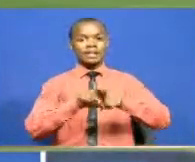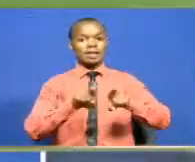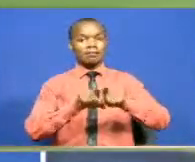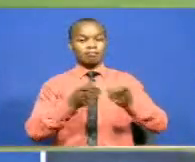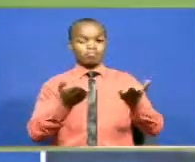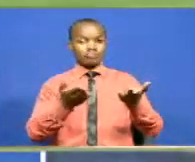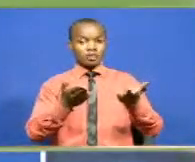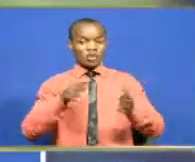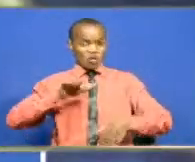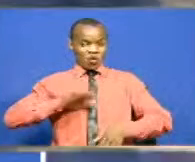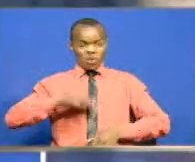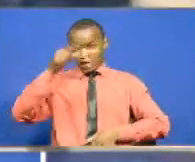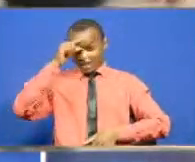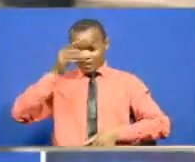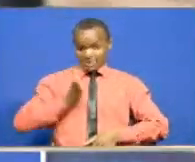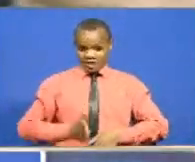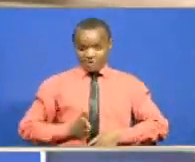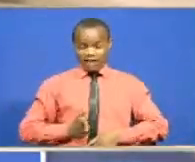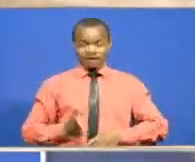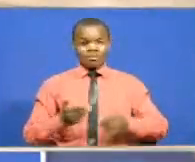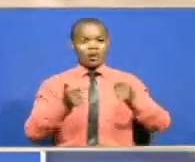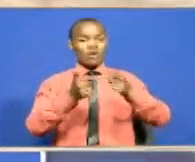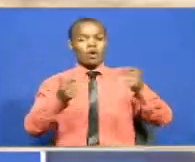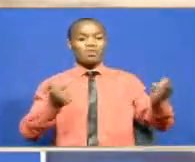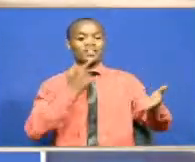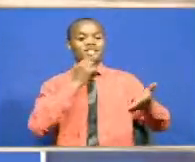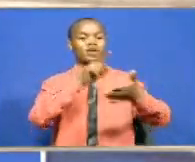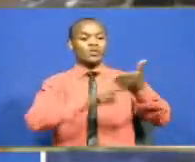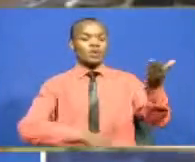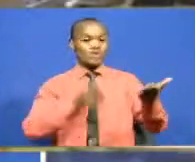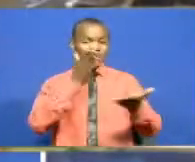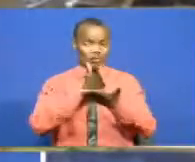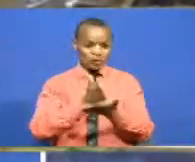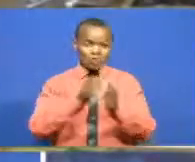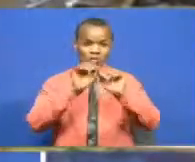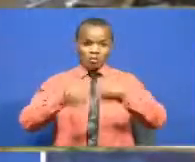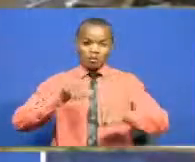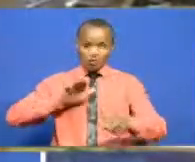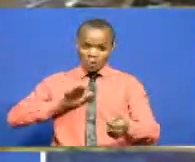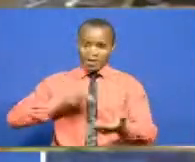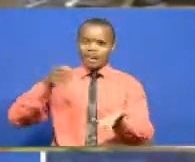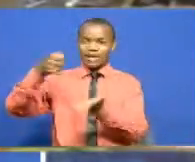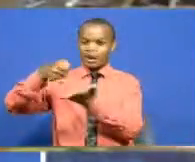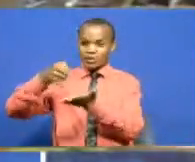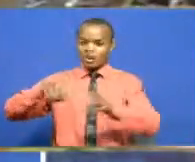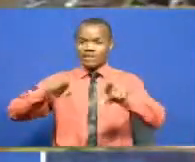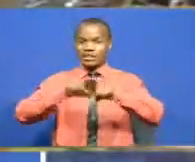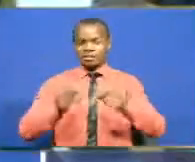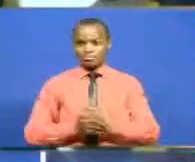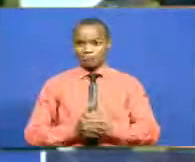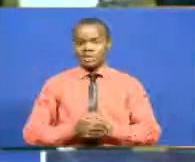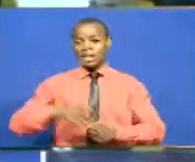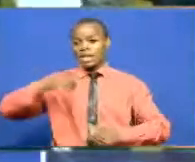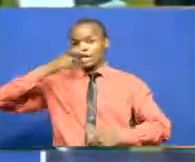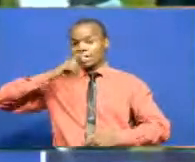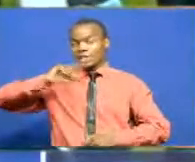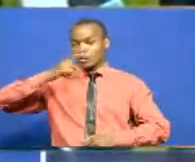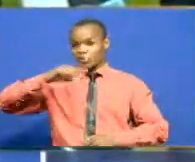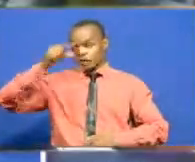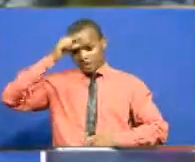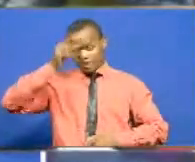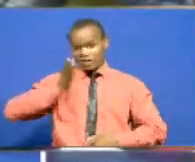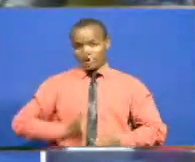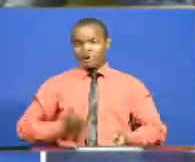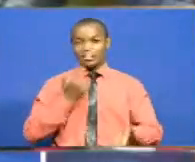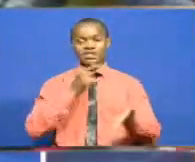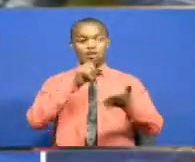their female counterparts, who say that the clause should be allowed to sail through. Kitui Governor Charity Ngilu said the recommendation will help build